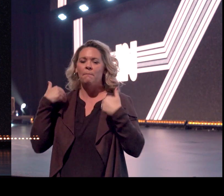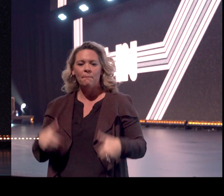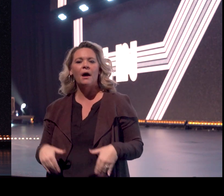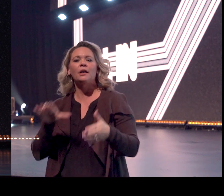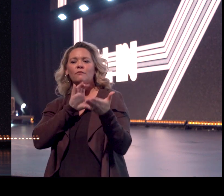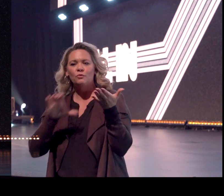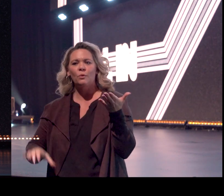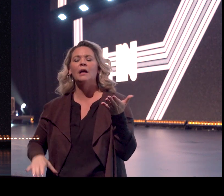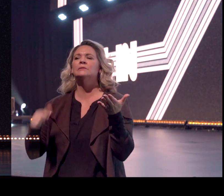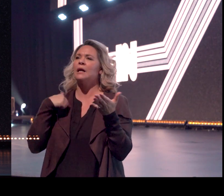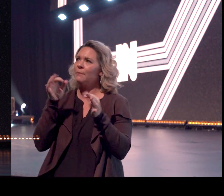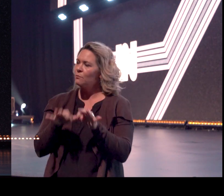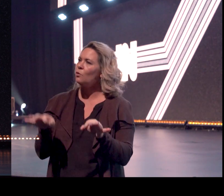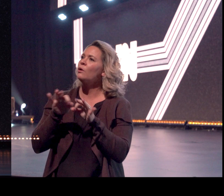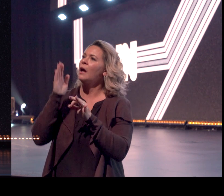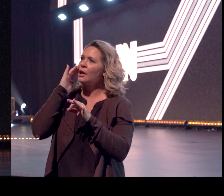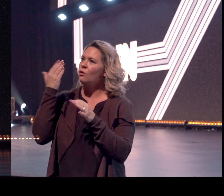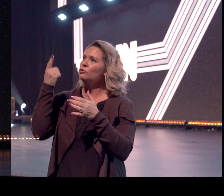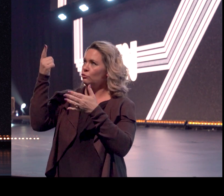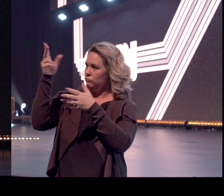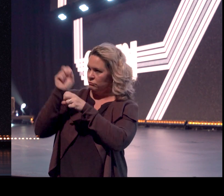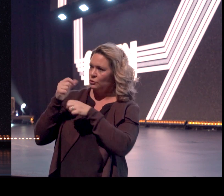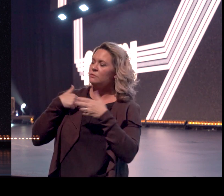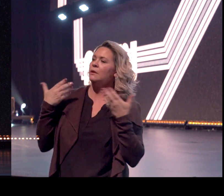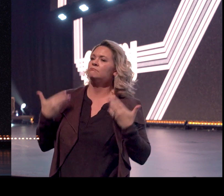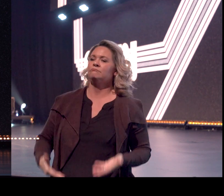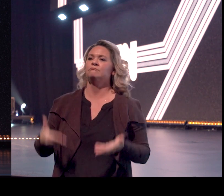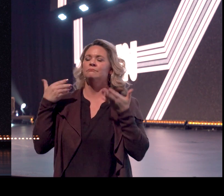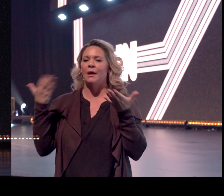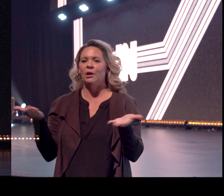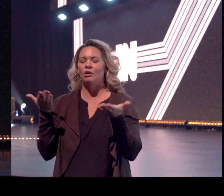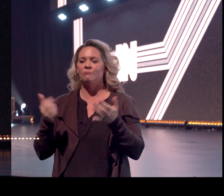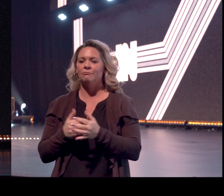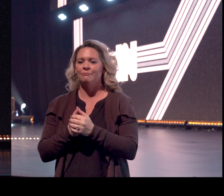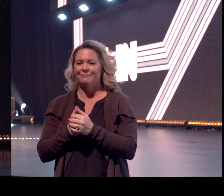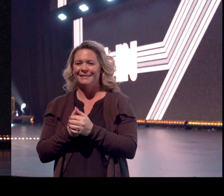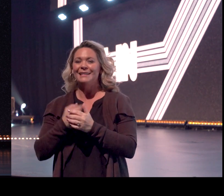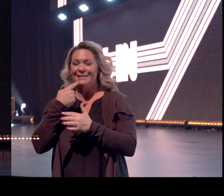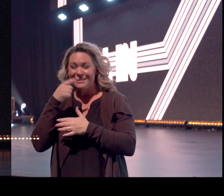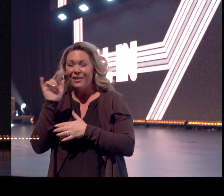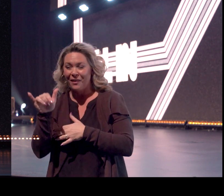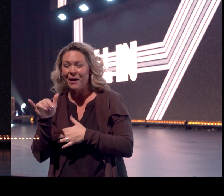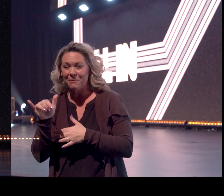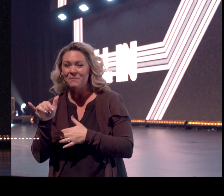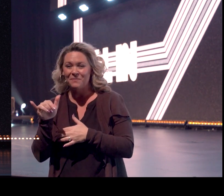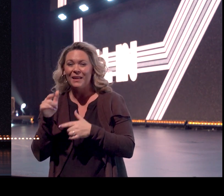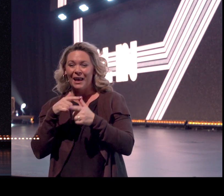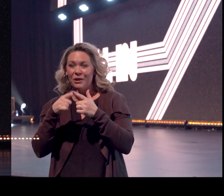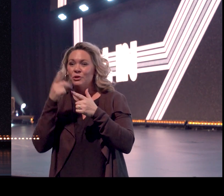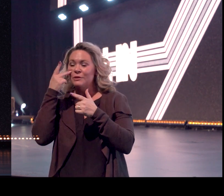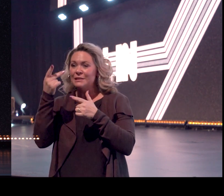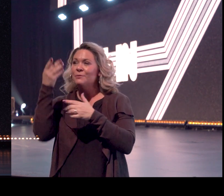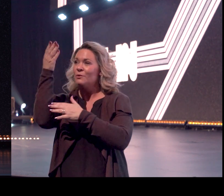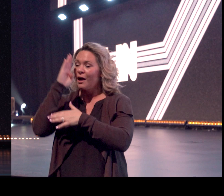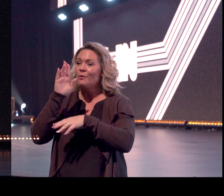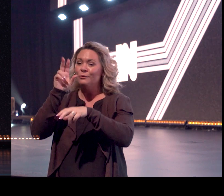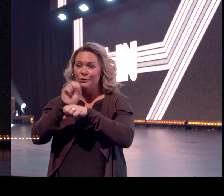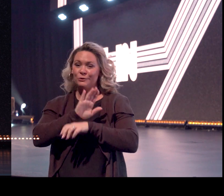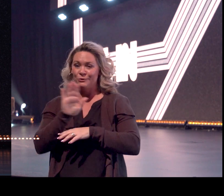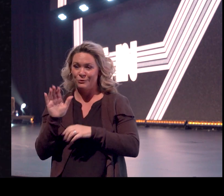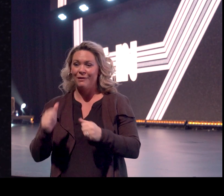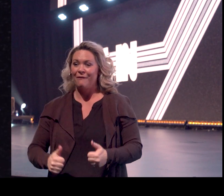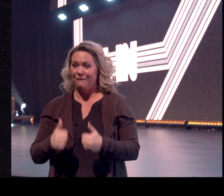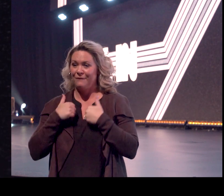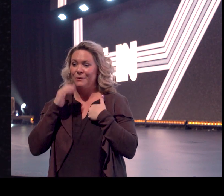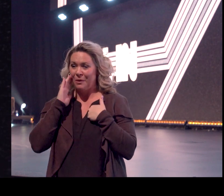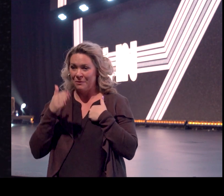body of Christ. I'm indispensable. God, I'm available. Use me. If you would do that, you would be blown away about how God